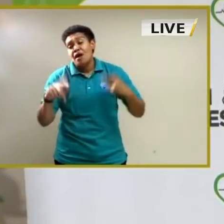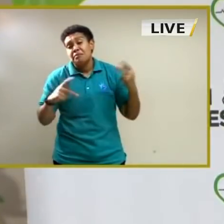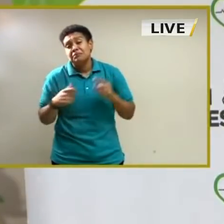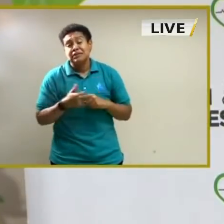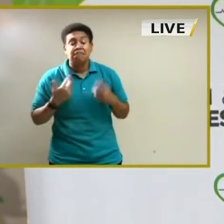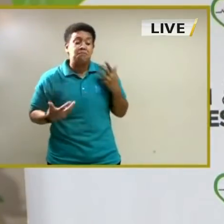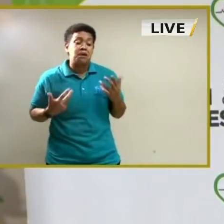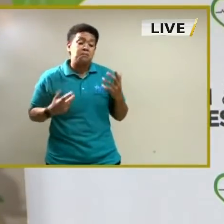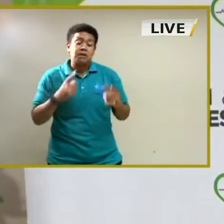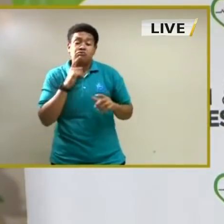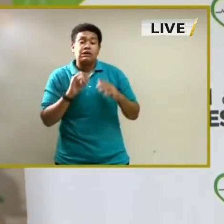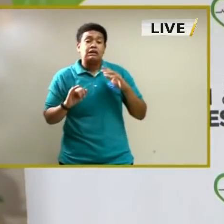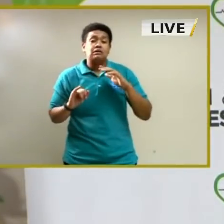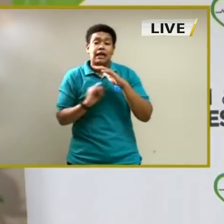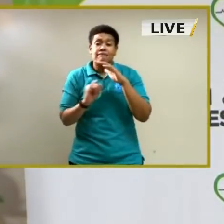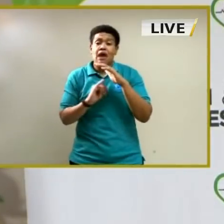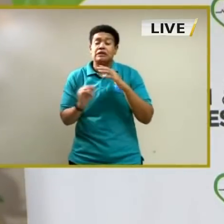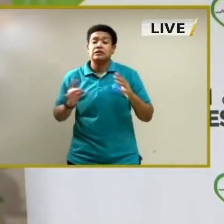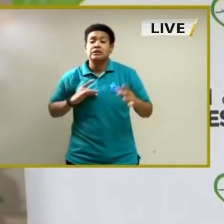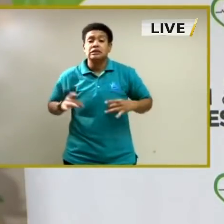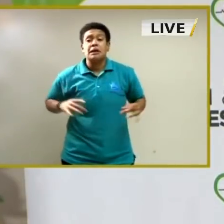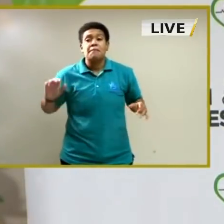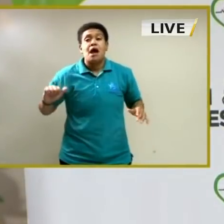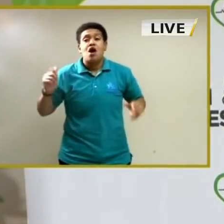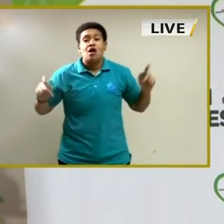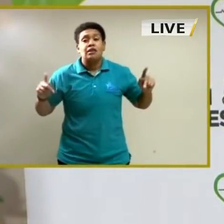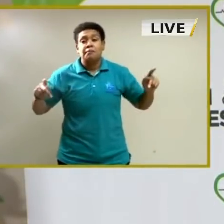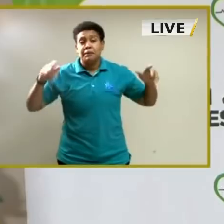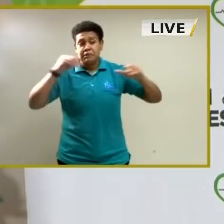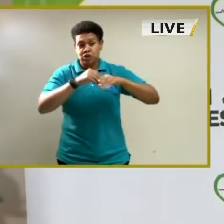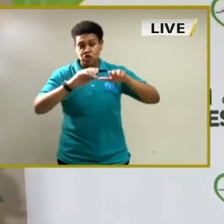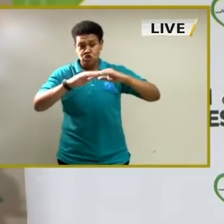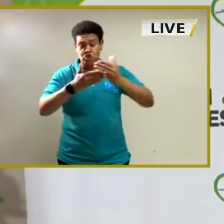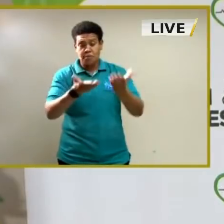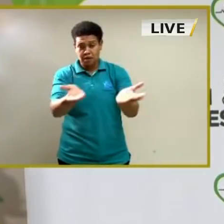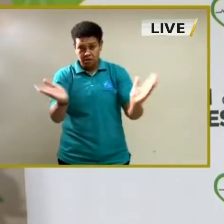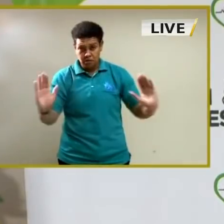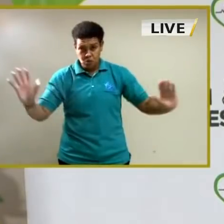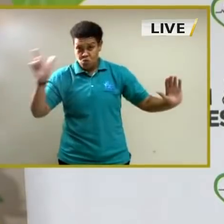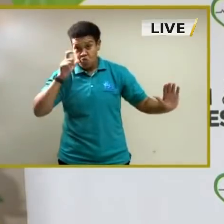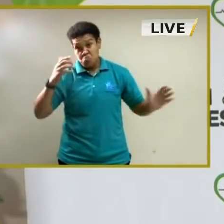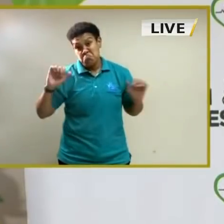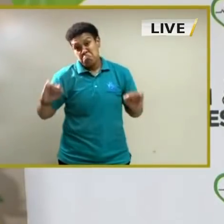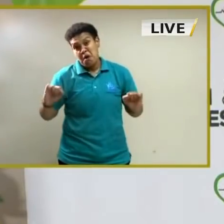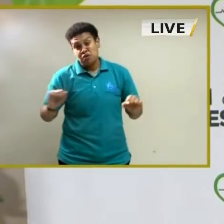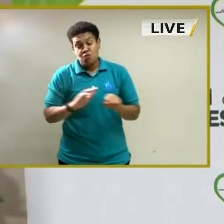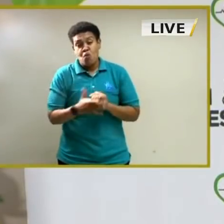may have been infected by others within the population,